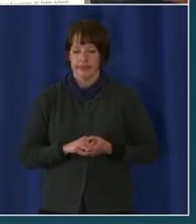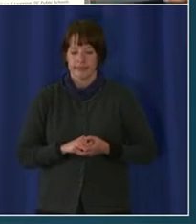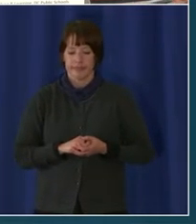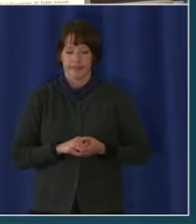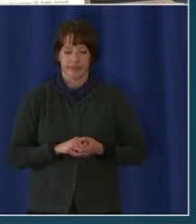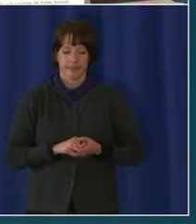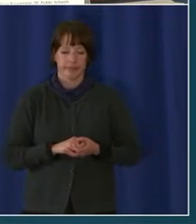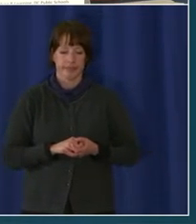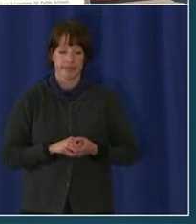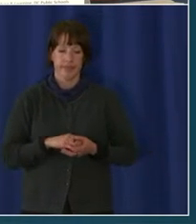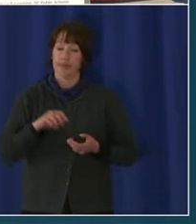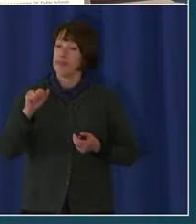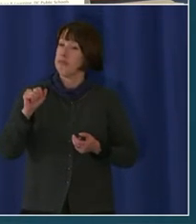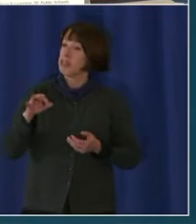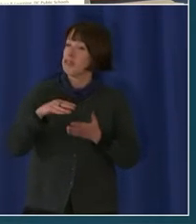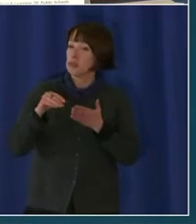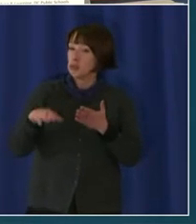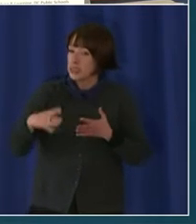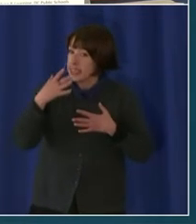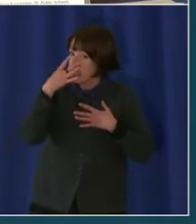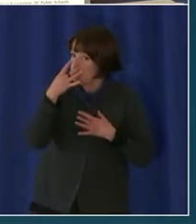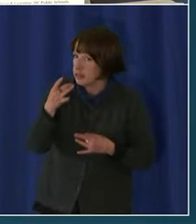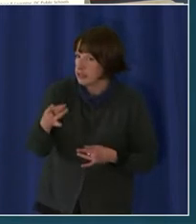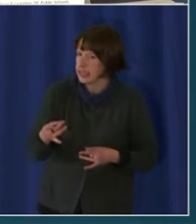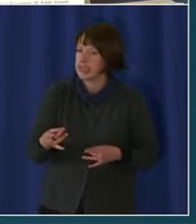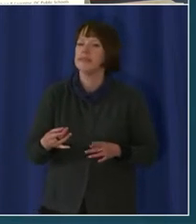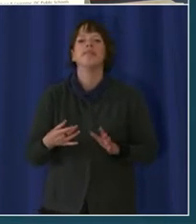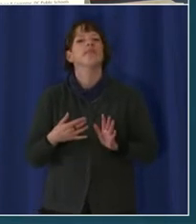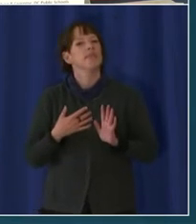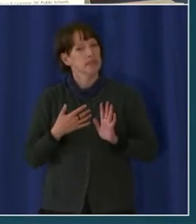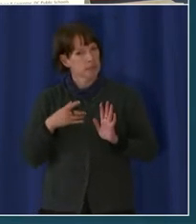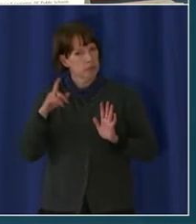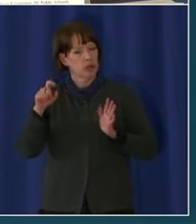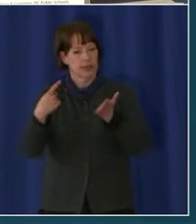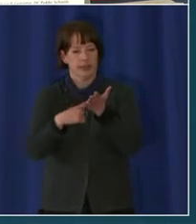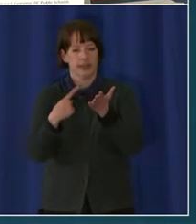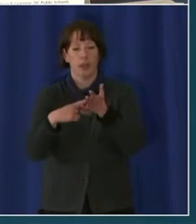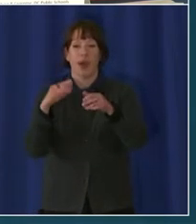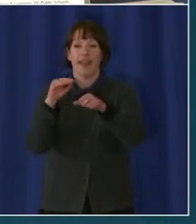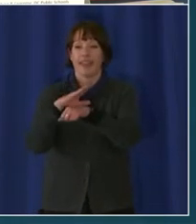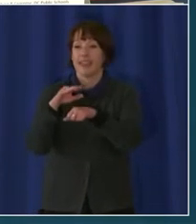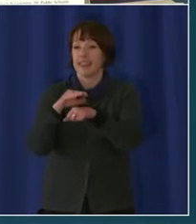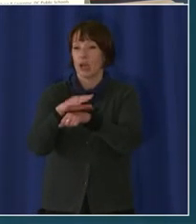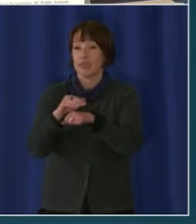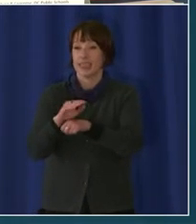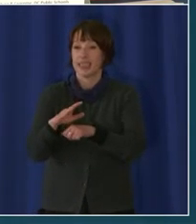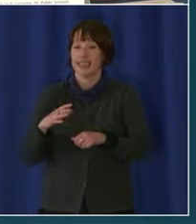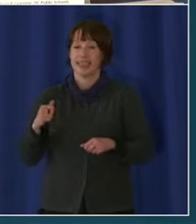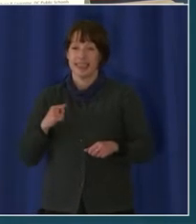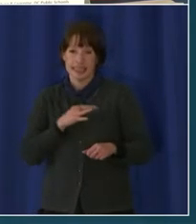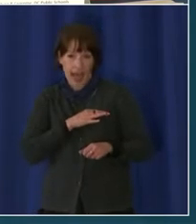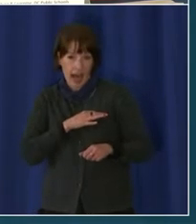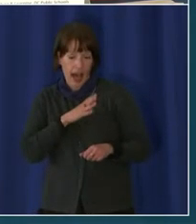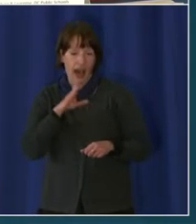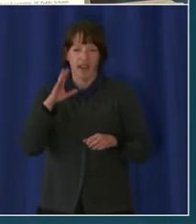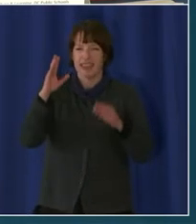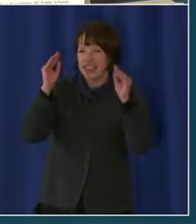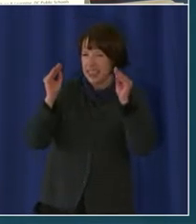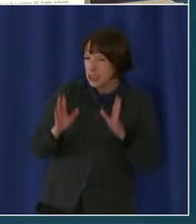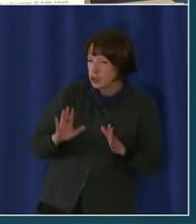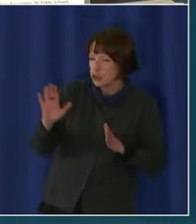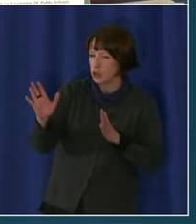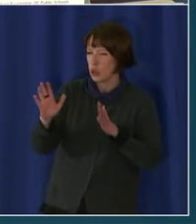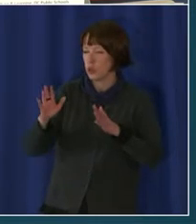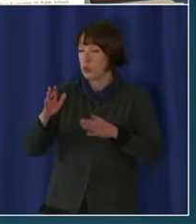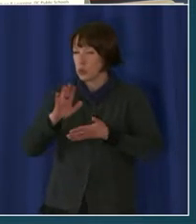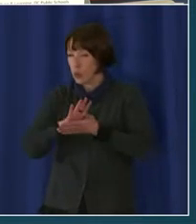If students are interested in those courses, they should definitely talk to the counseling staff or teachers at their school to make sure that they meet